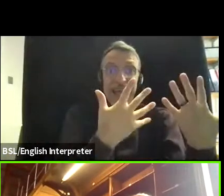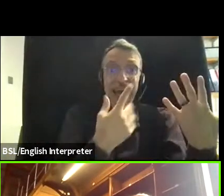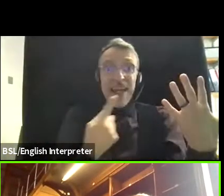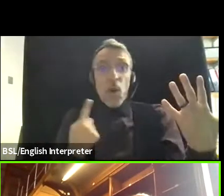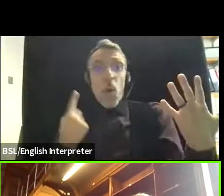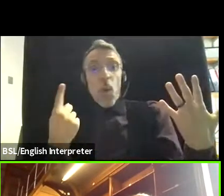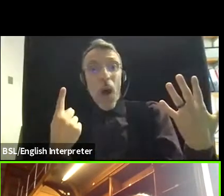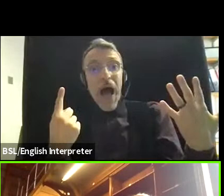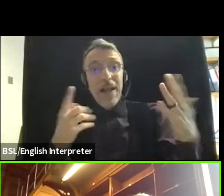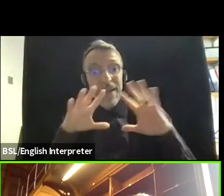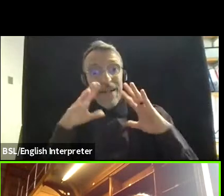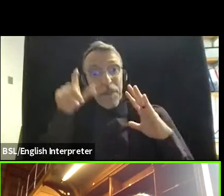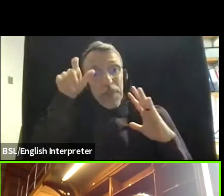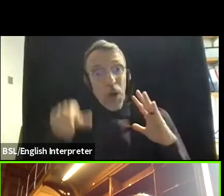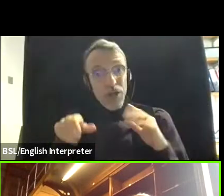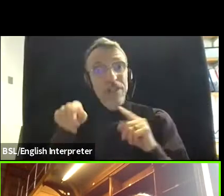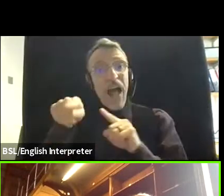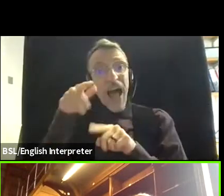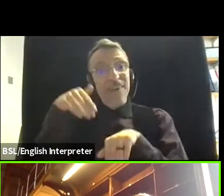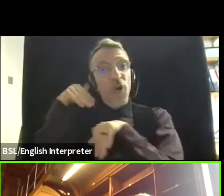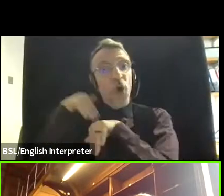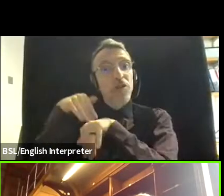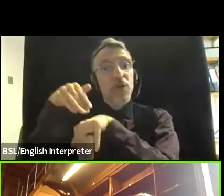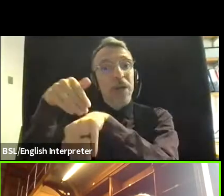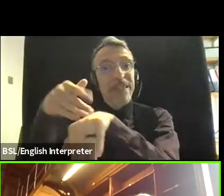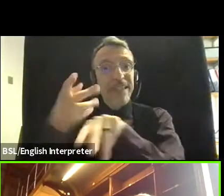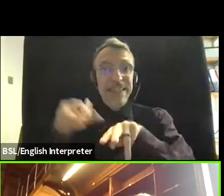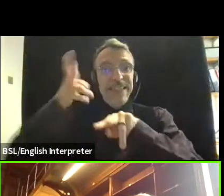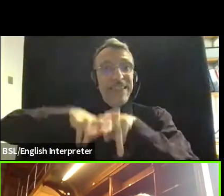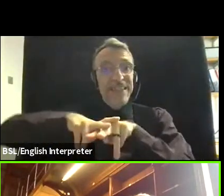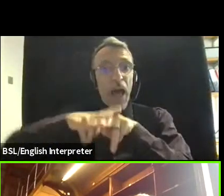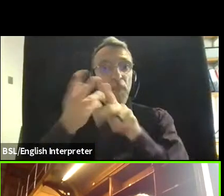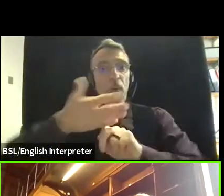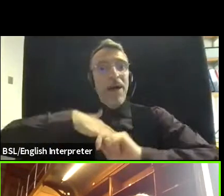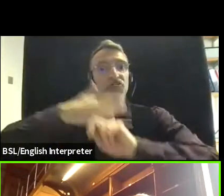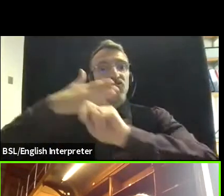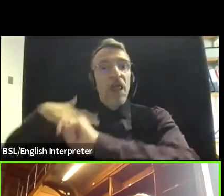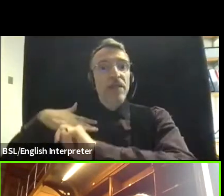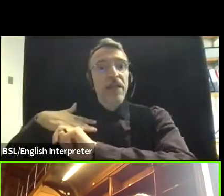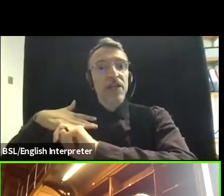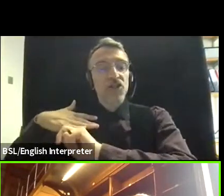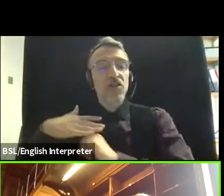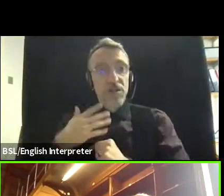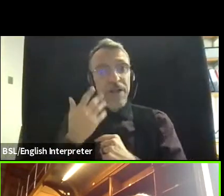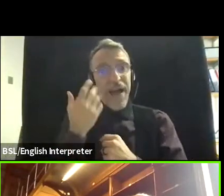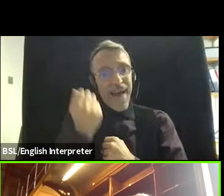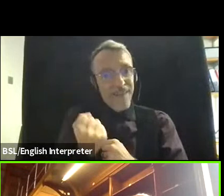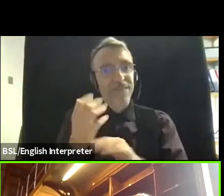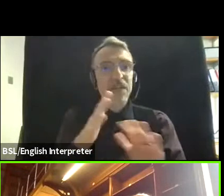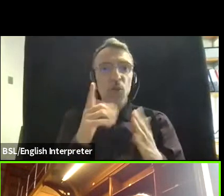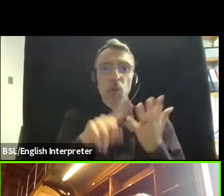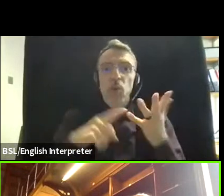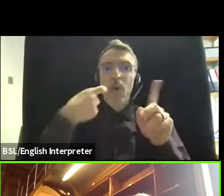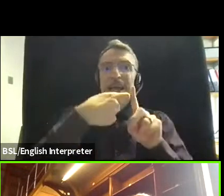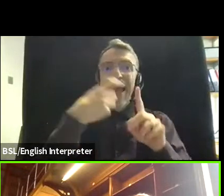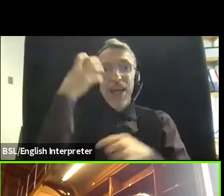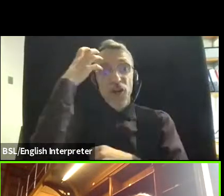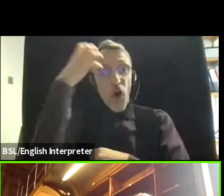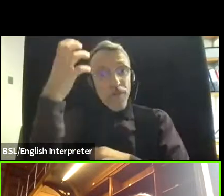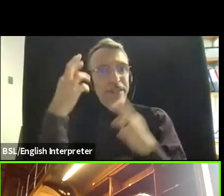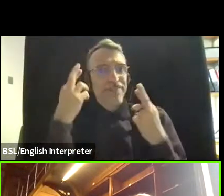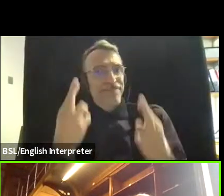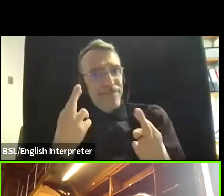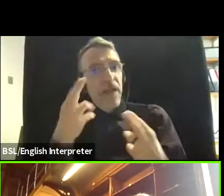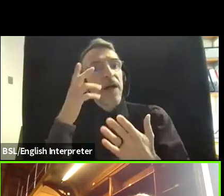the globe are living with the consequences of the double marginalisation. UK's government efforts to improve freedom of religion